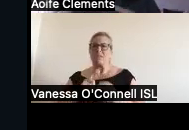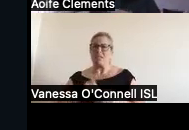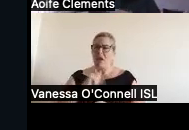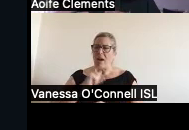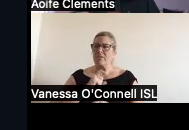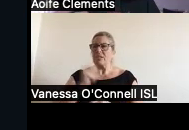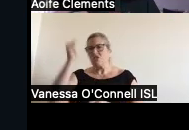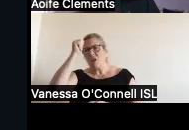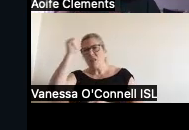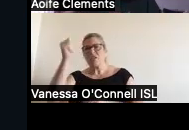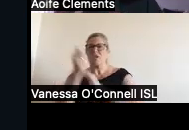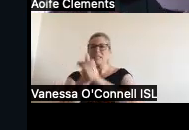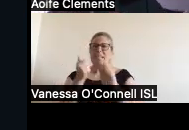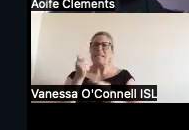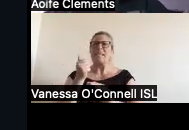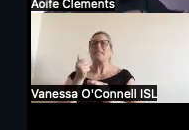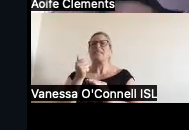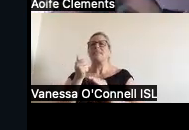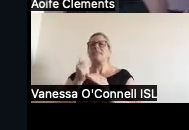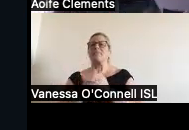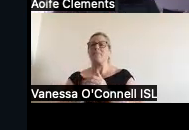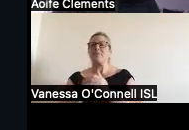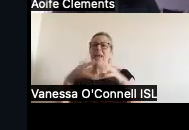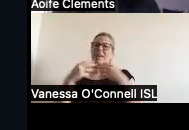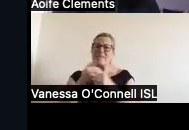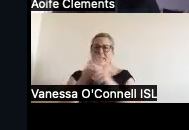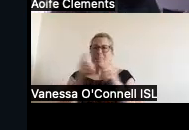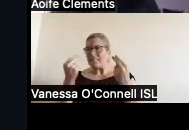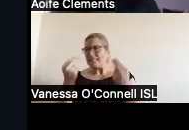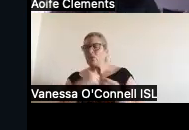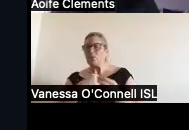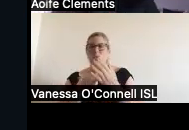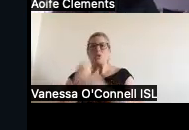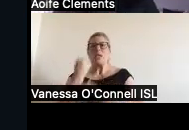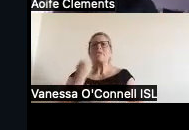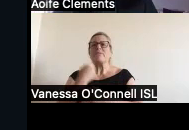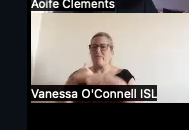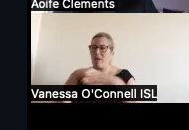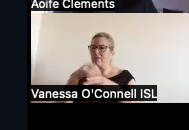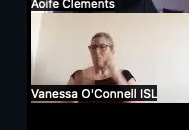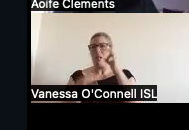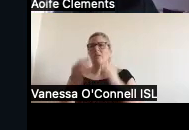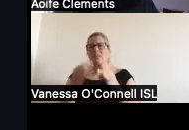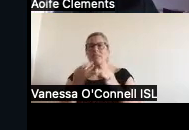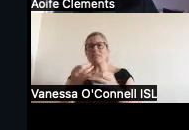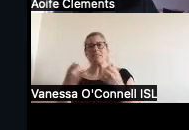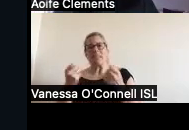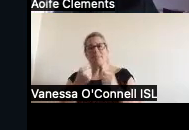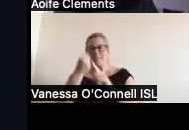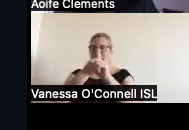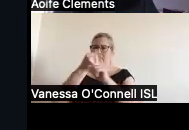skills, and then everything that they need to successfully step forward into politics and run a successful campaign. So our